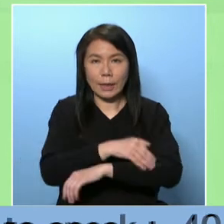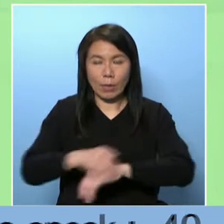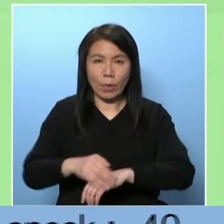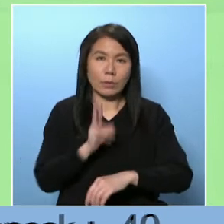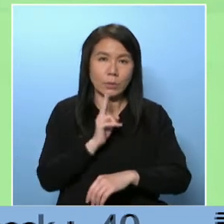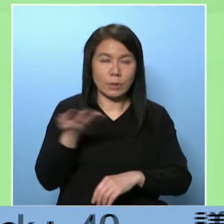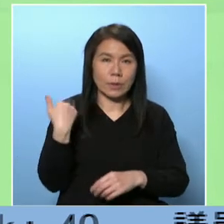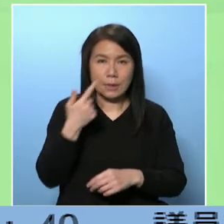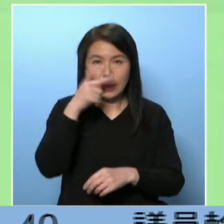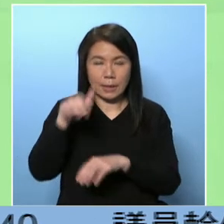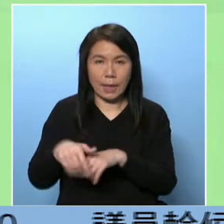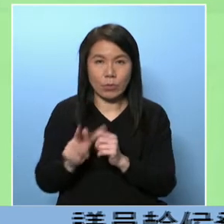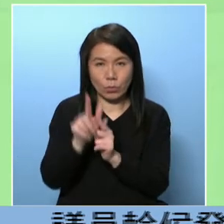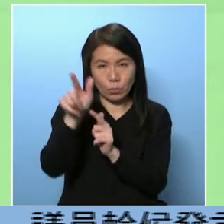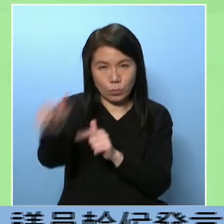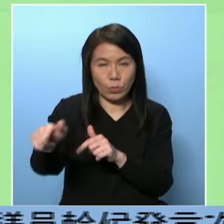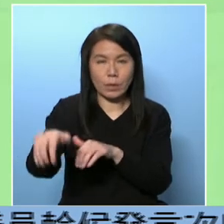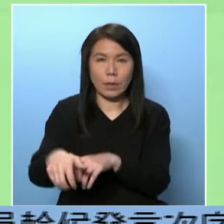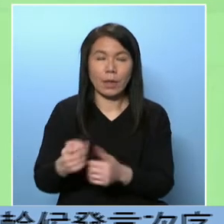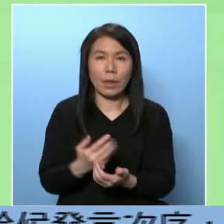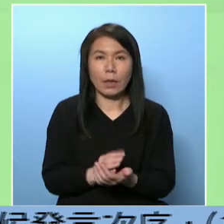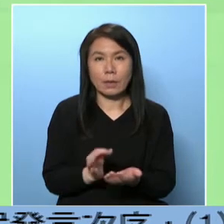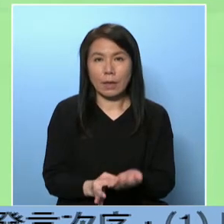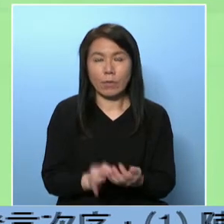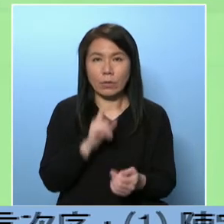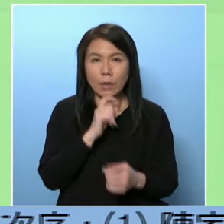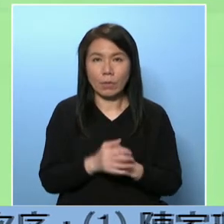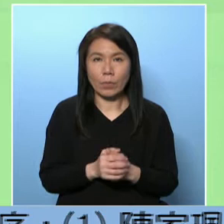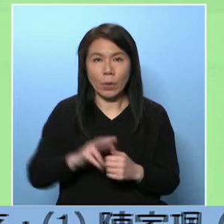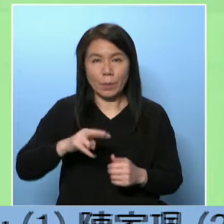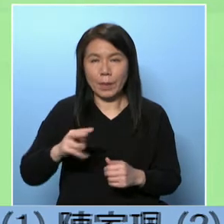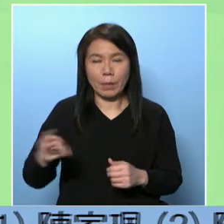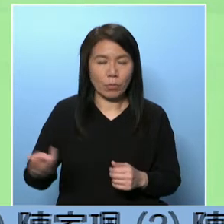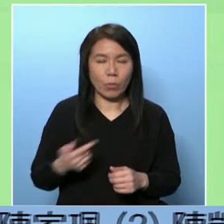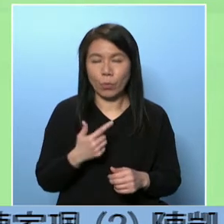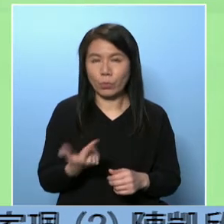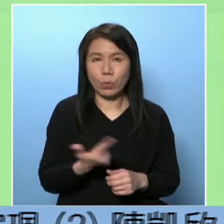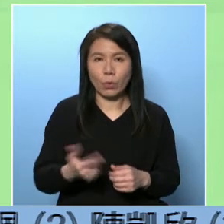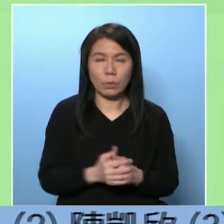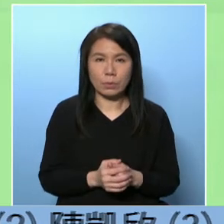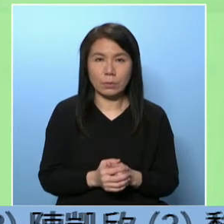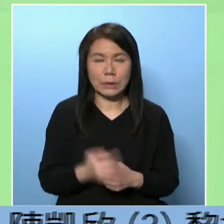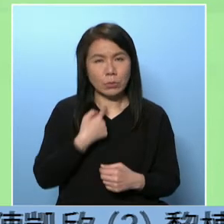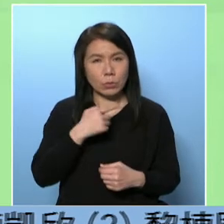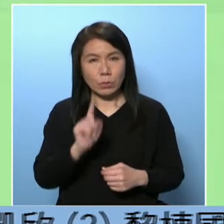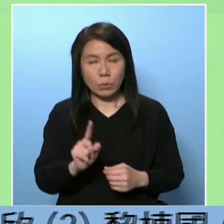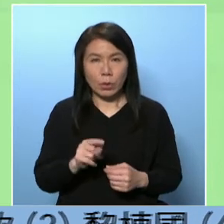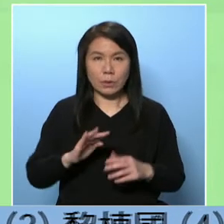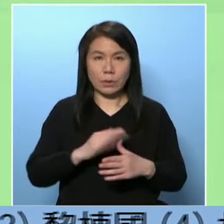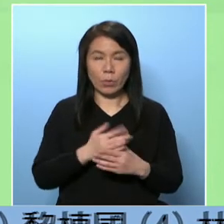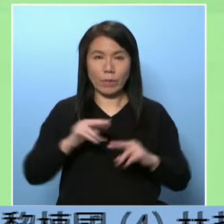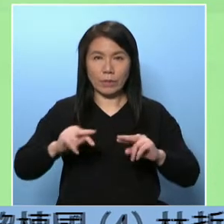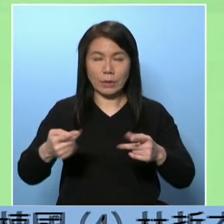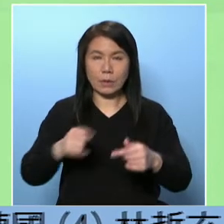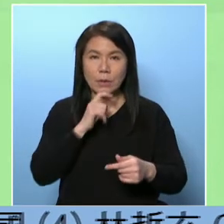the Lantau Tomorrow Plan would mean that for those who used to be remotely located, they would be undergoing very rapid